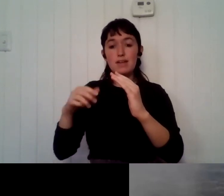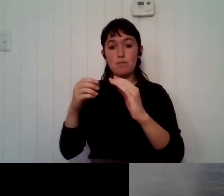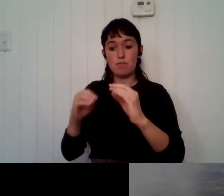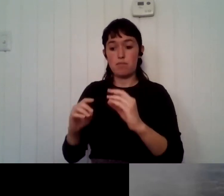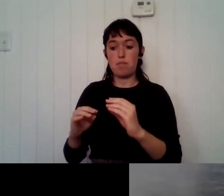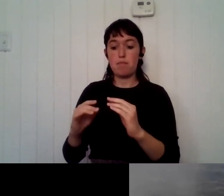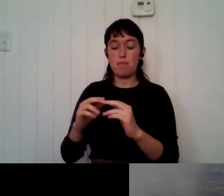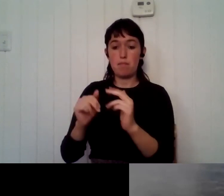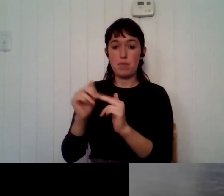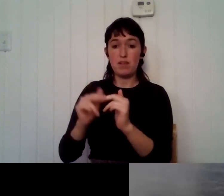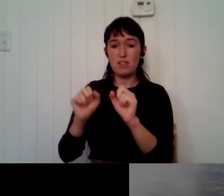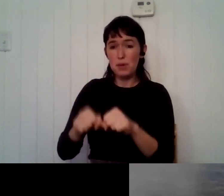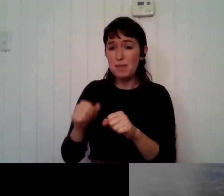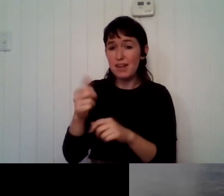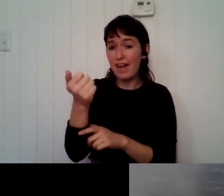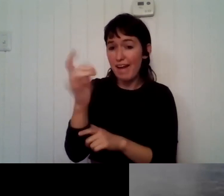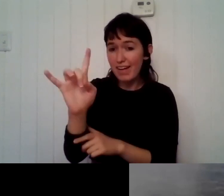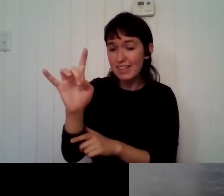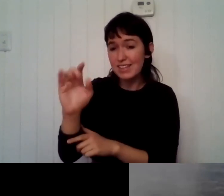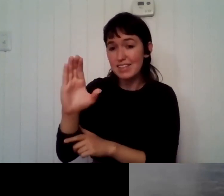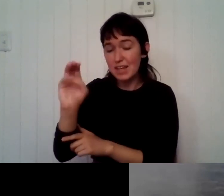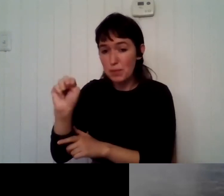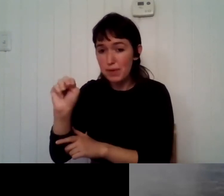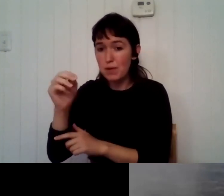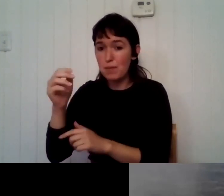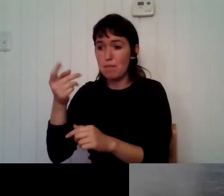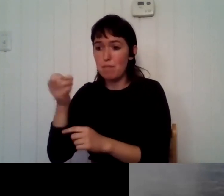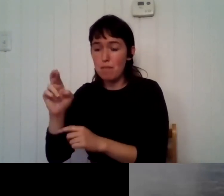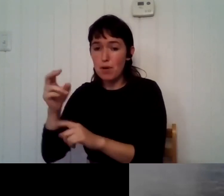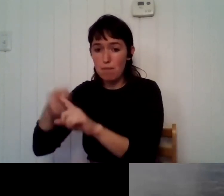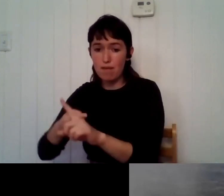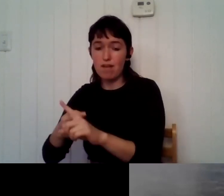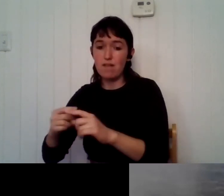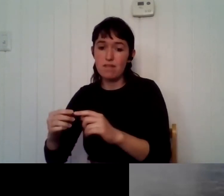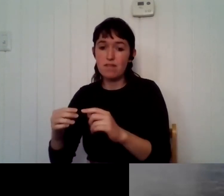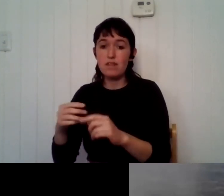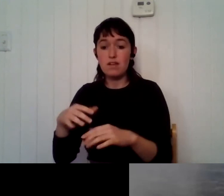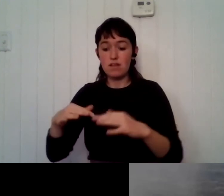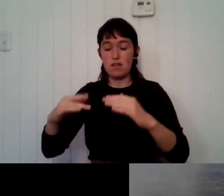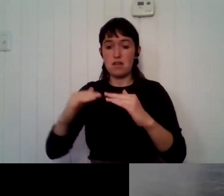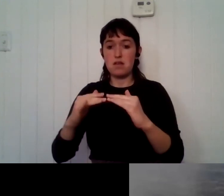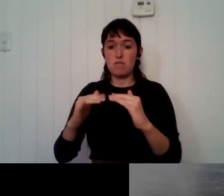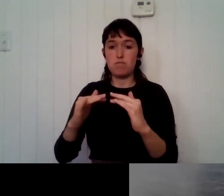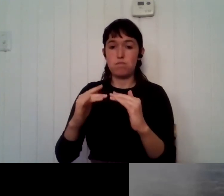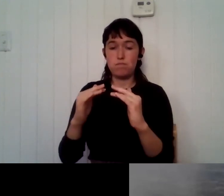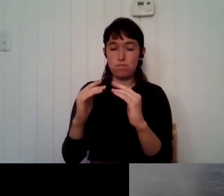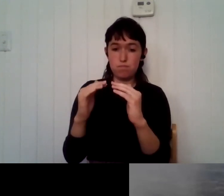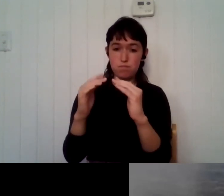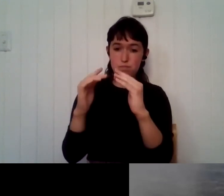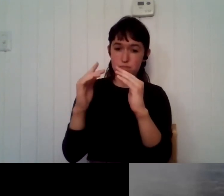So between 2 eruptions, between 2005 and 2018, the floor rose up like 6 meters.